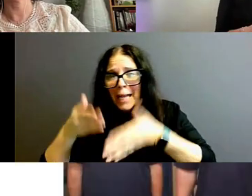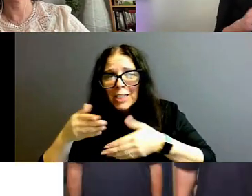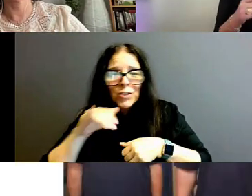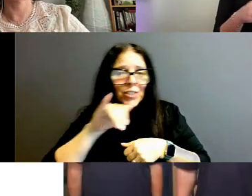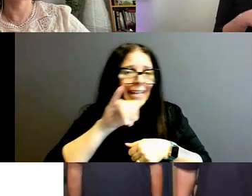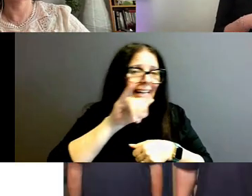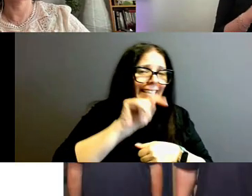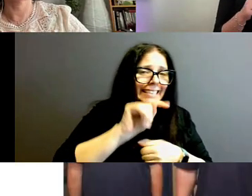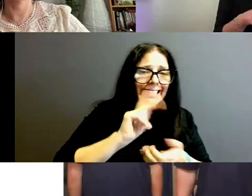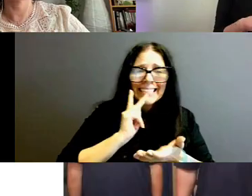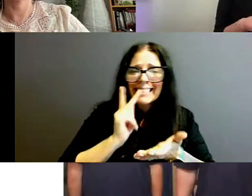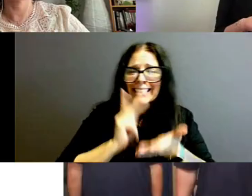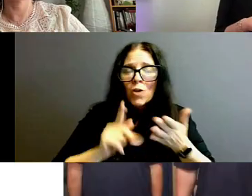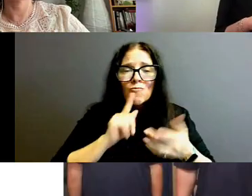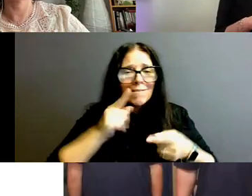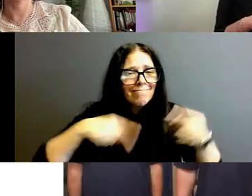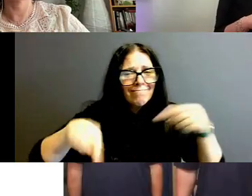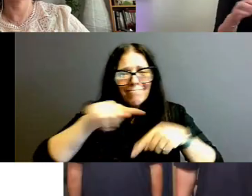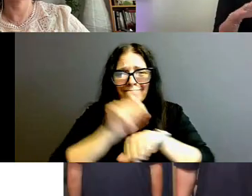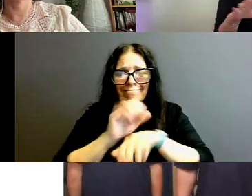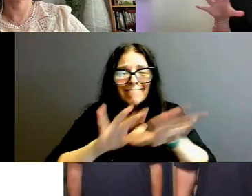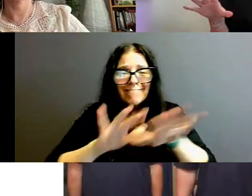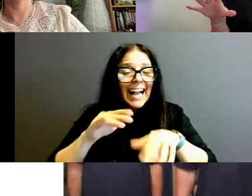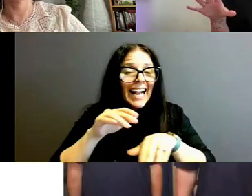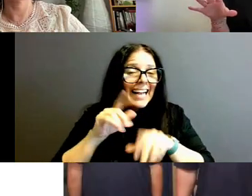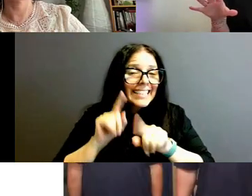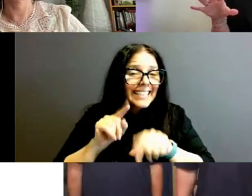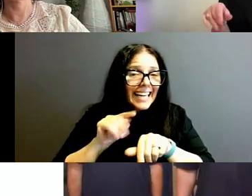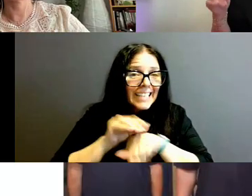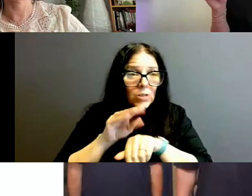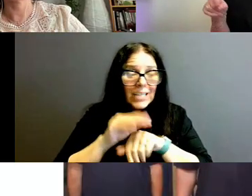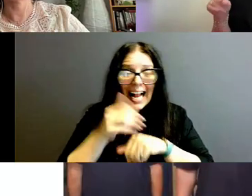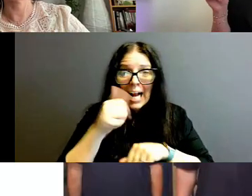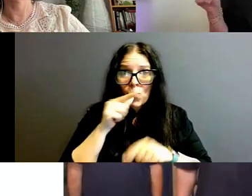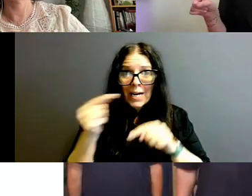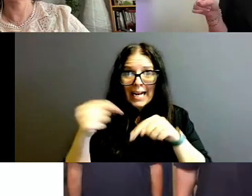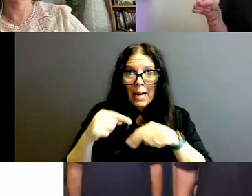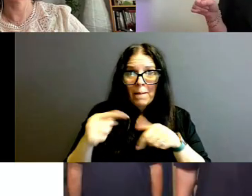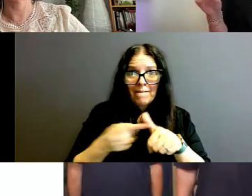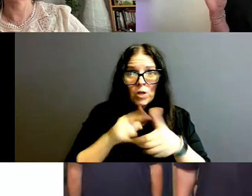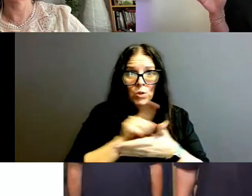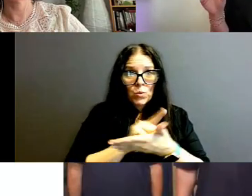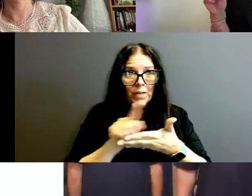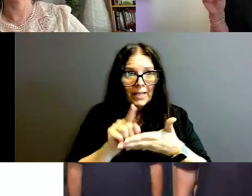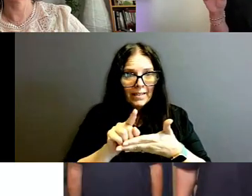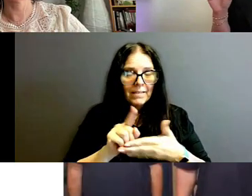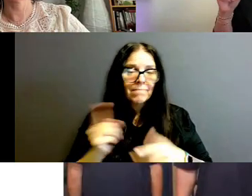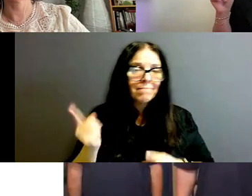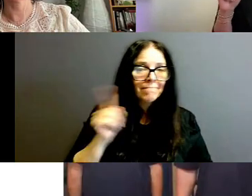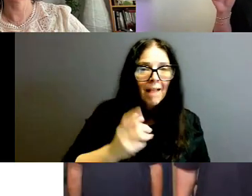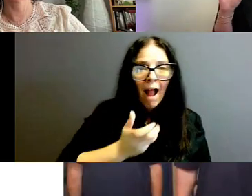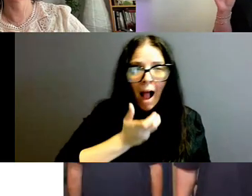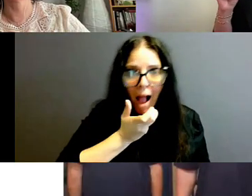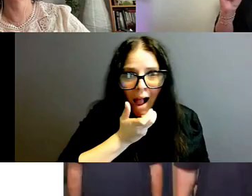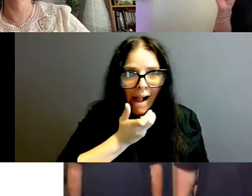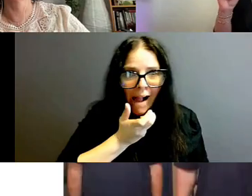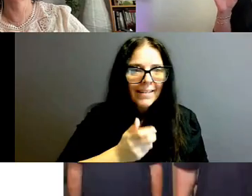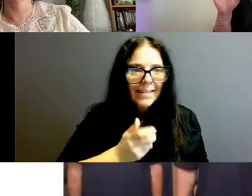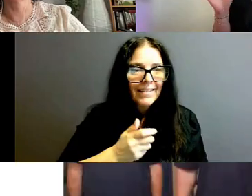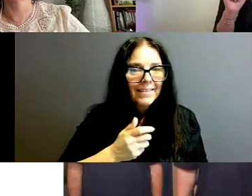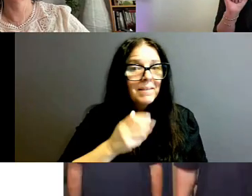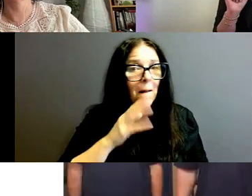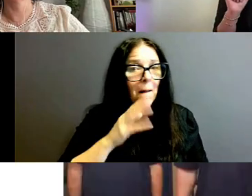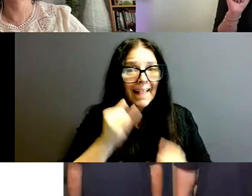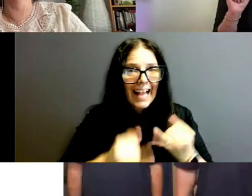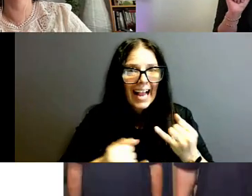our secretary, attendance counselors. Anyone who came in that first week was posed with an apple. I mean, by the end, I had one apple that was